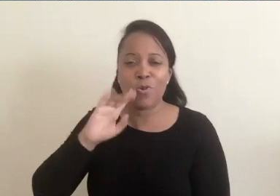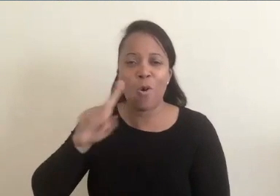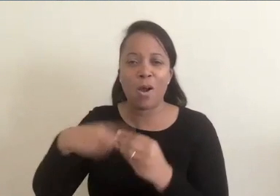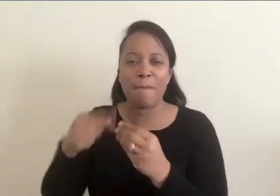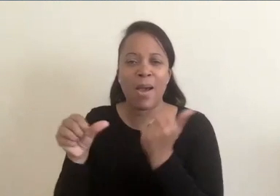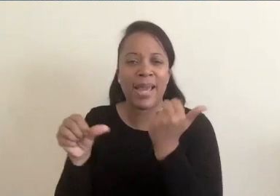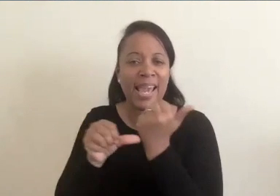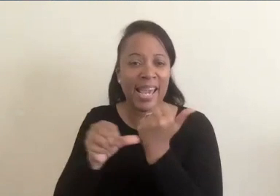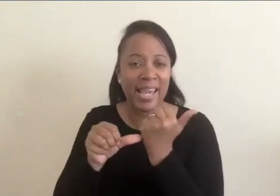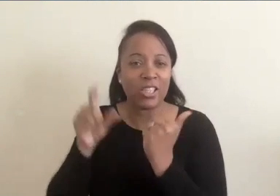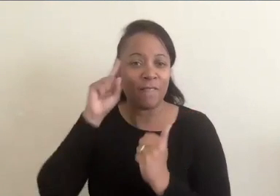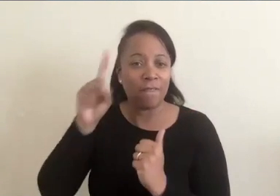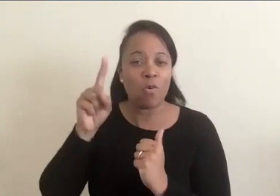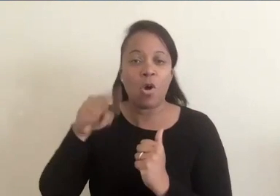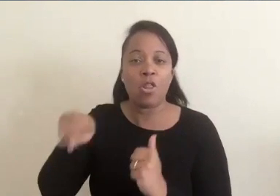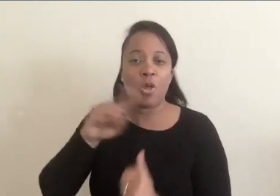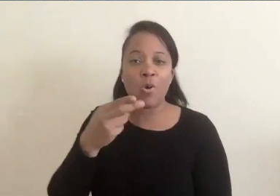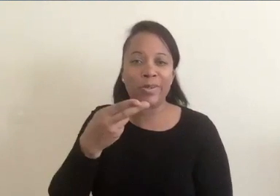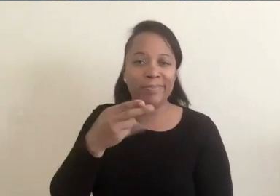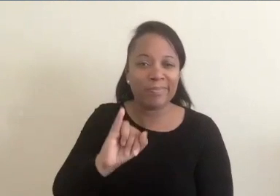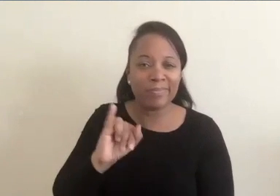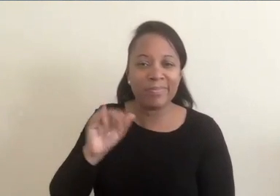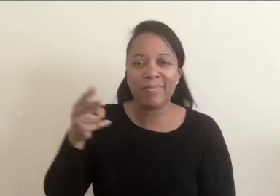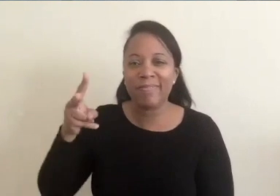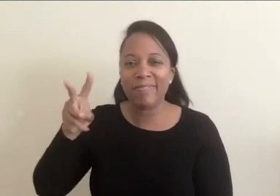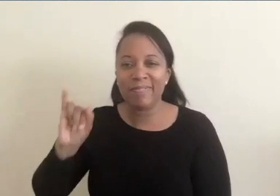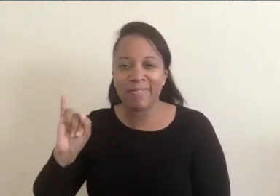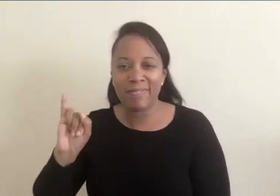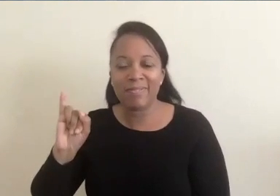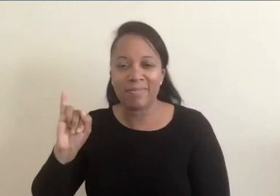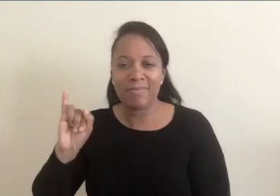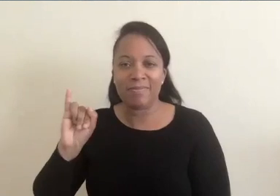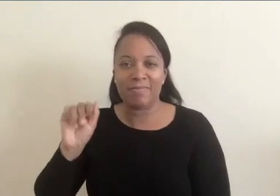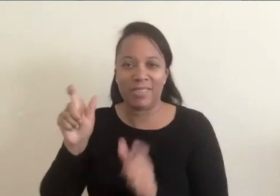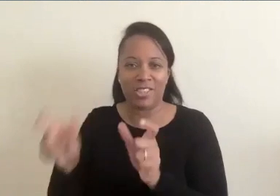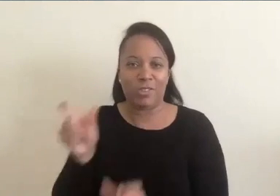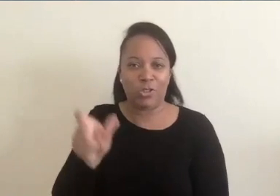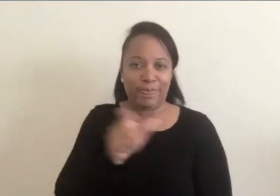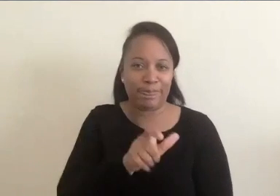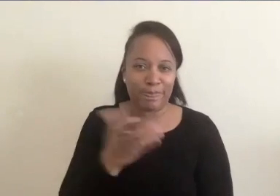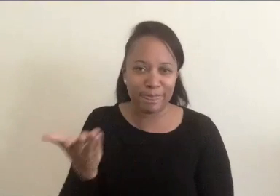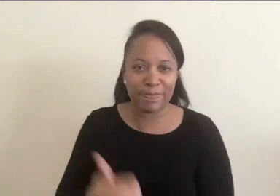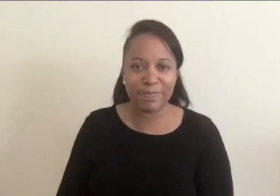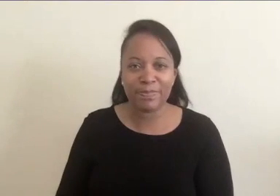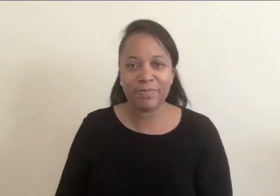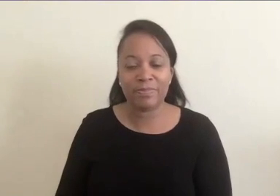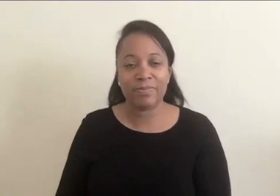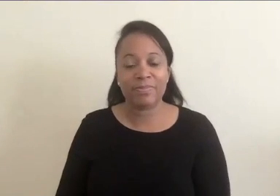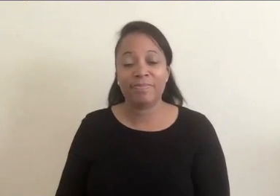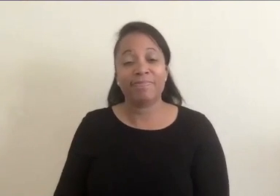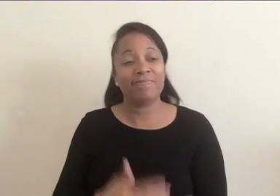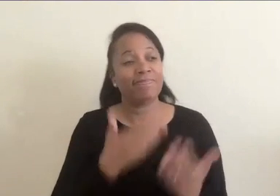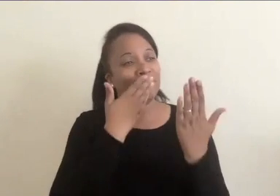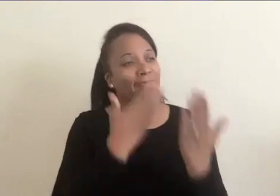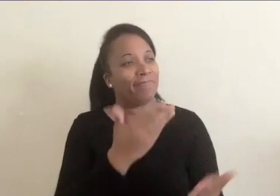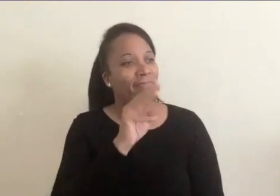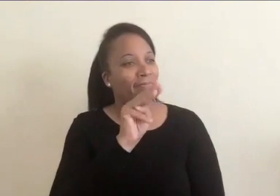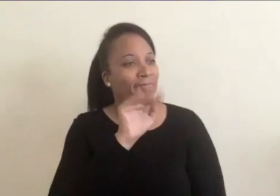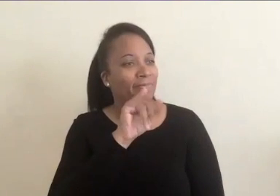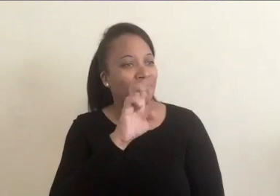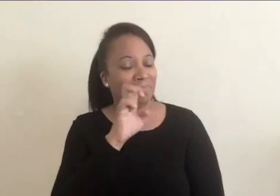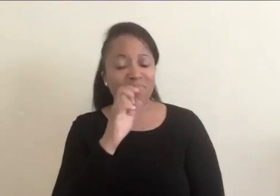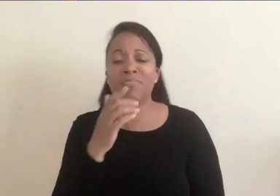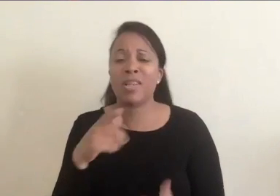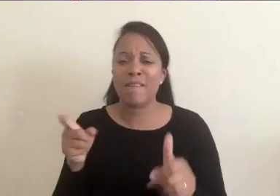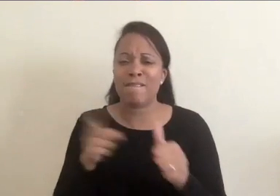aids for those hearing and visually impaired. Thanks, Mike. Let